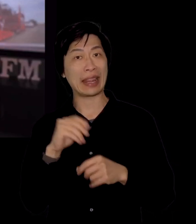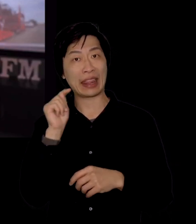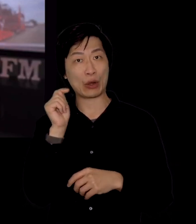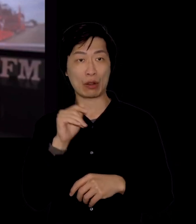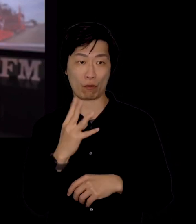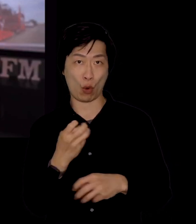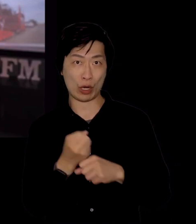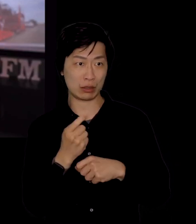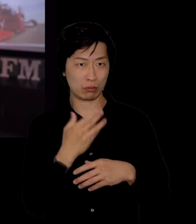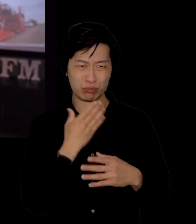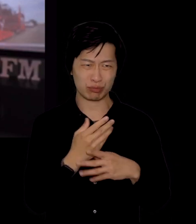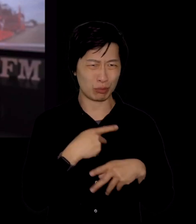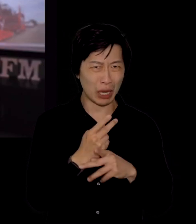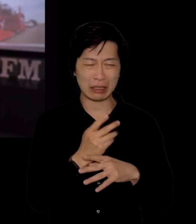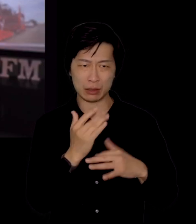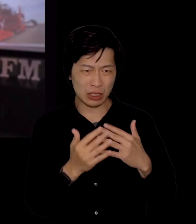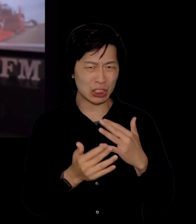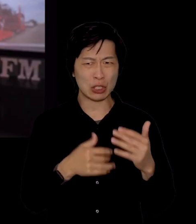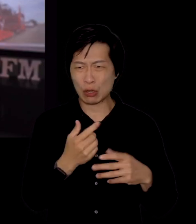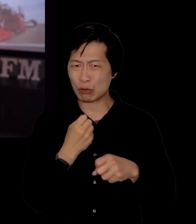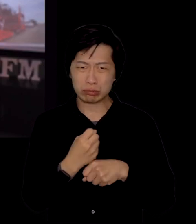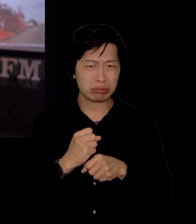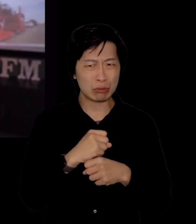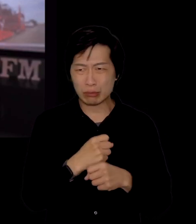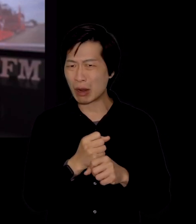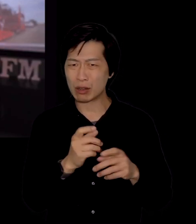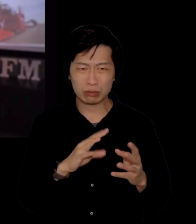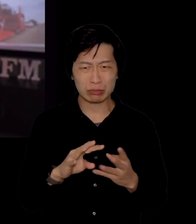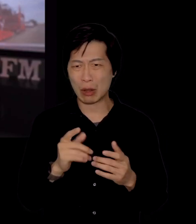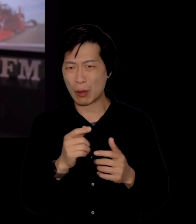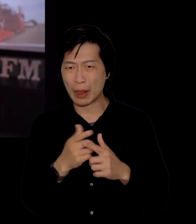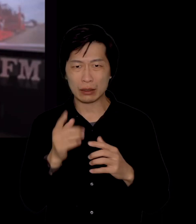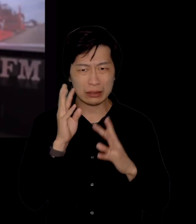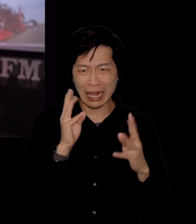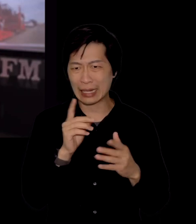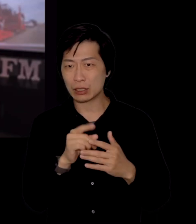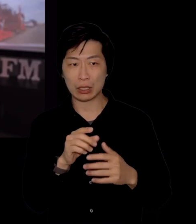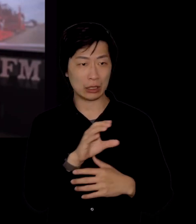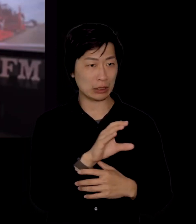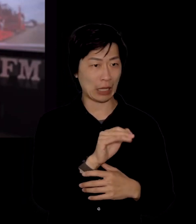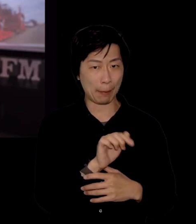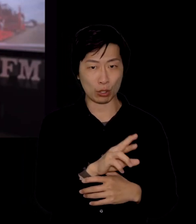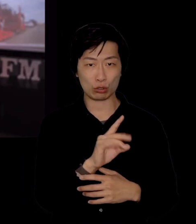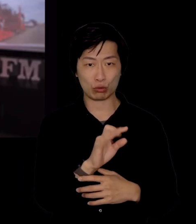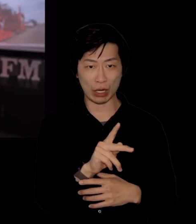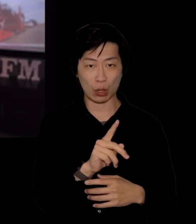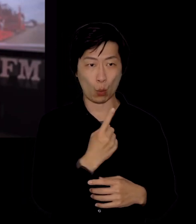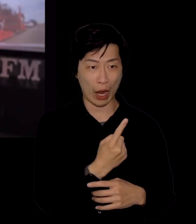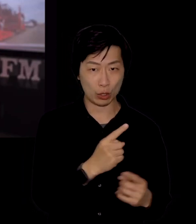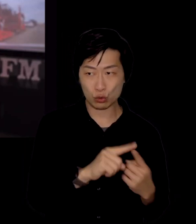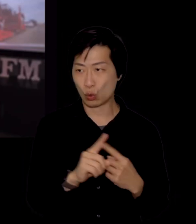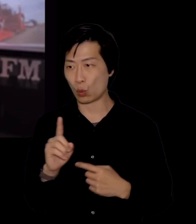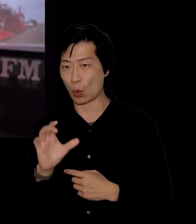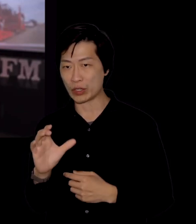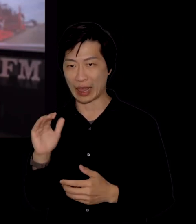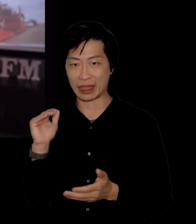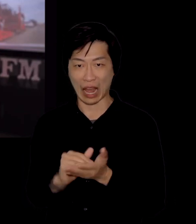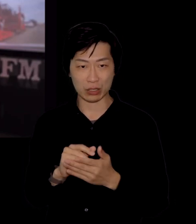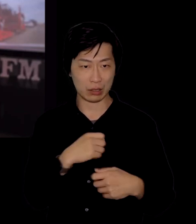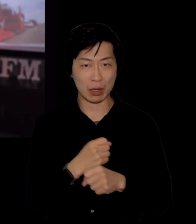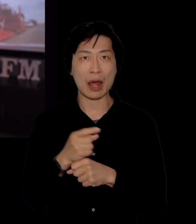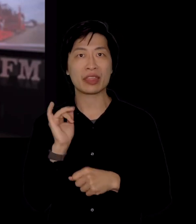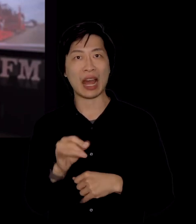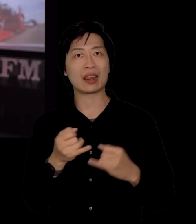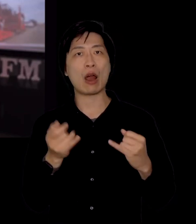in theory, if those 4 years were productive and they're ready to launch this to customers from Cybertruck 1 to Cybertruck